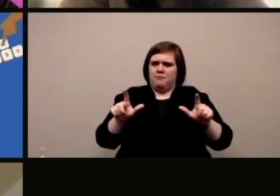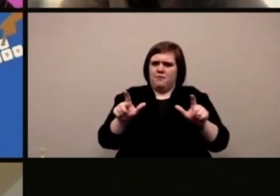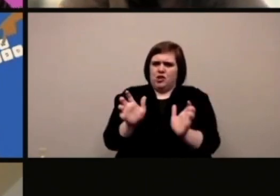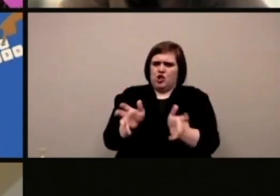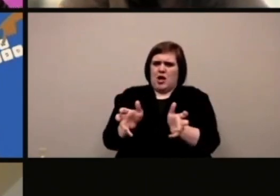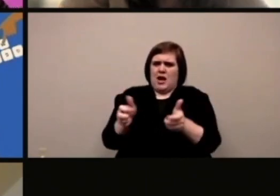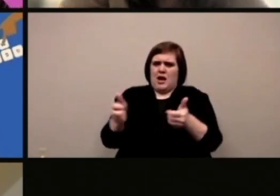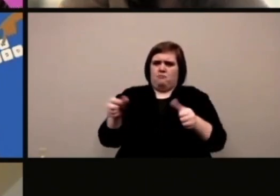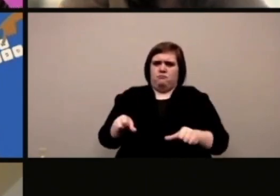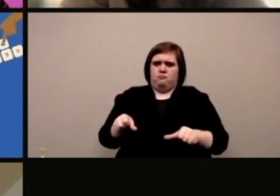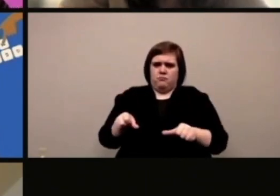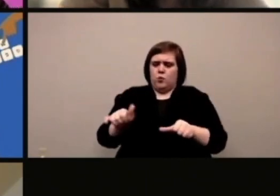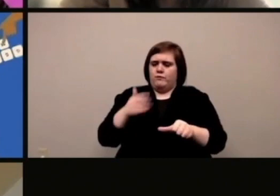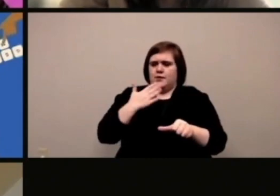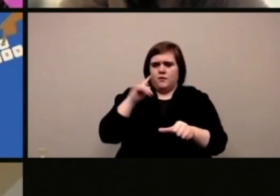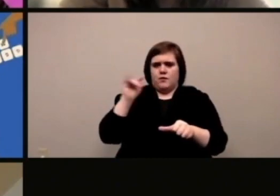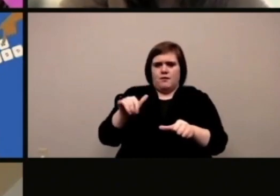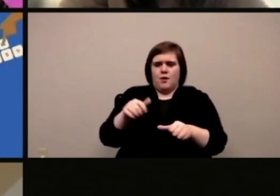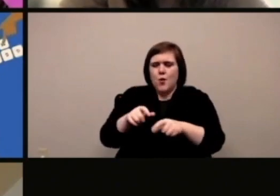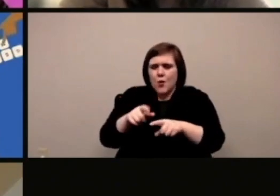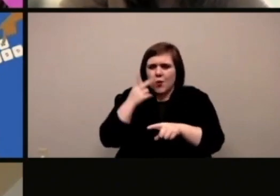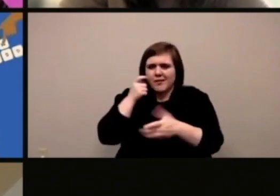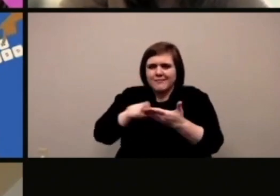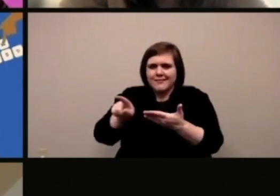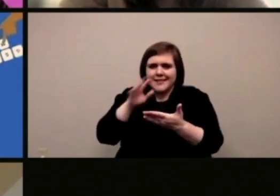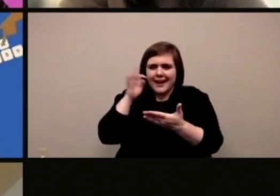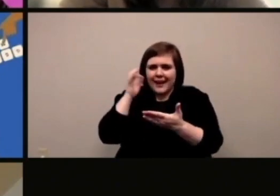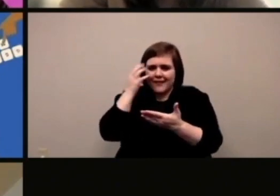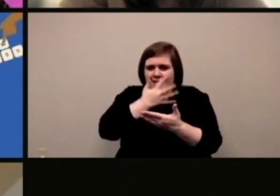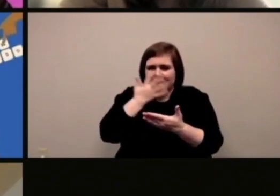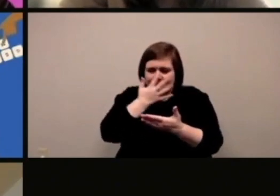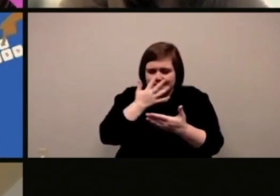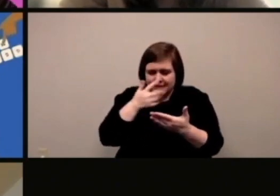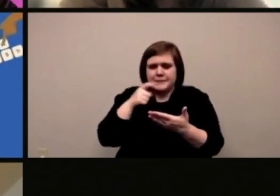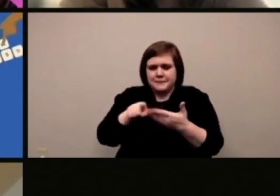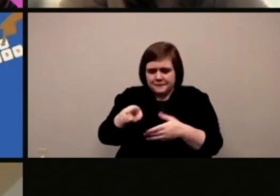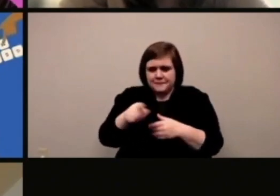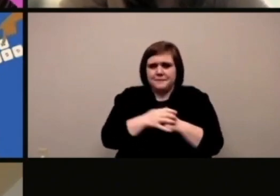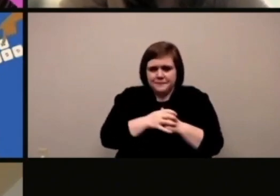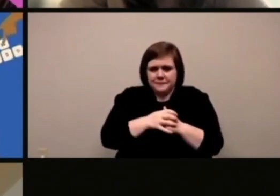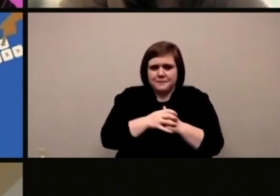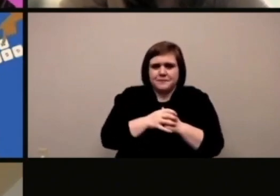awesome. I see a cat face in there, for instance.